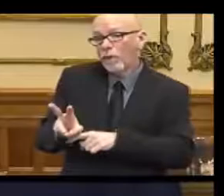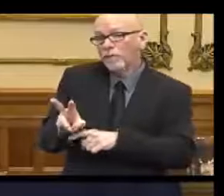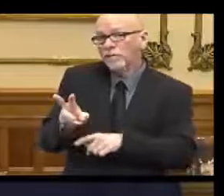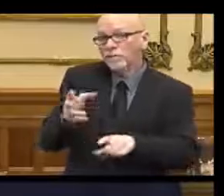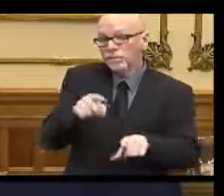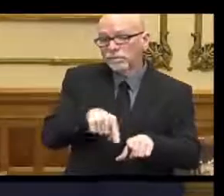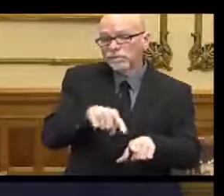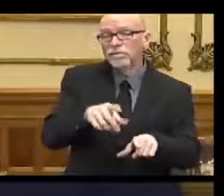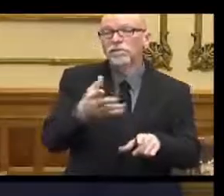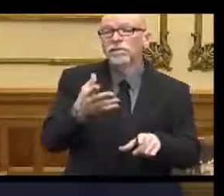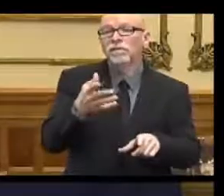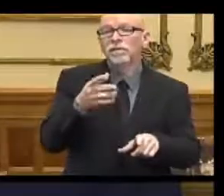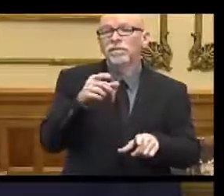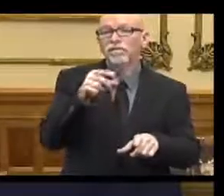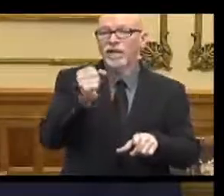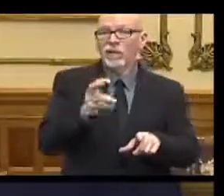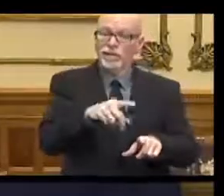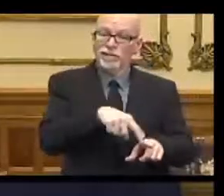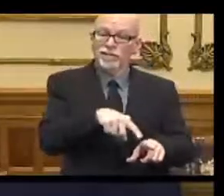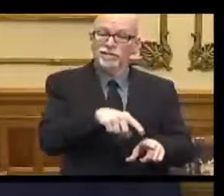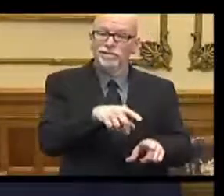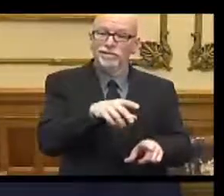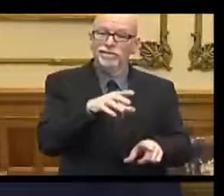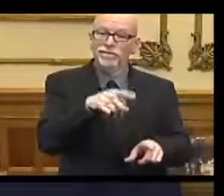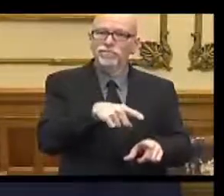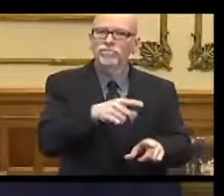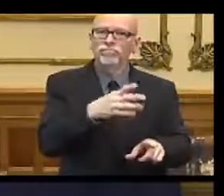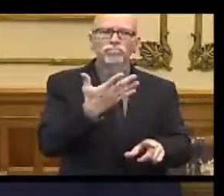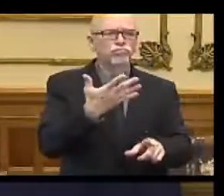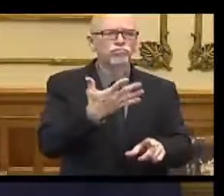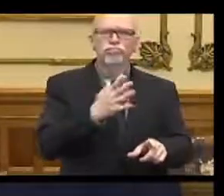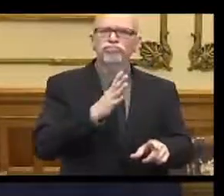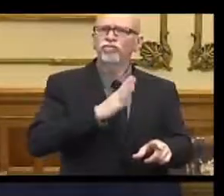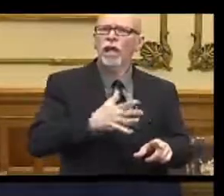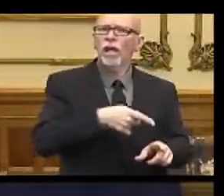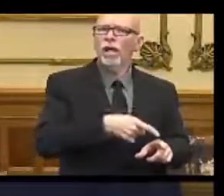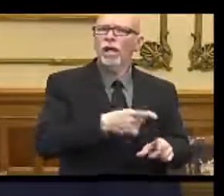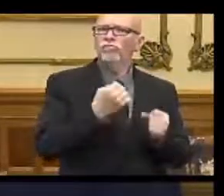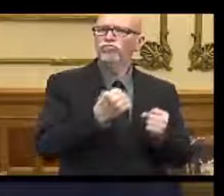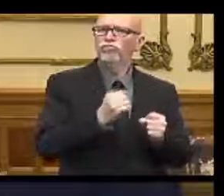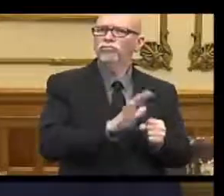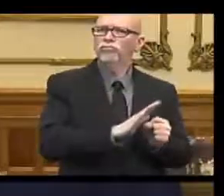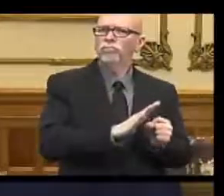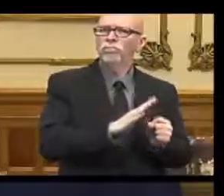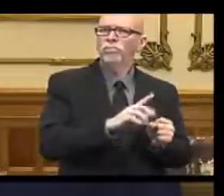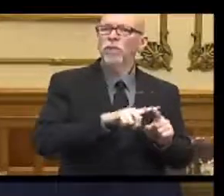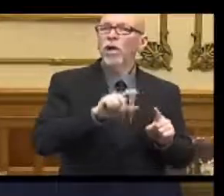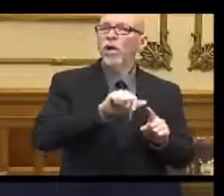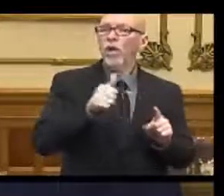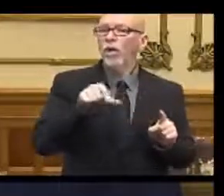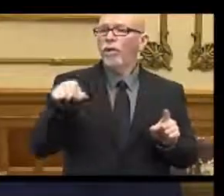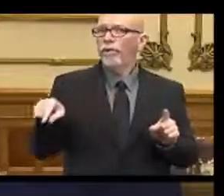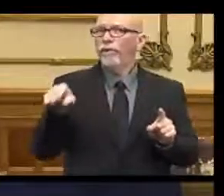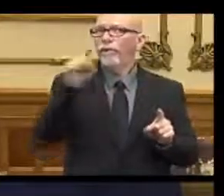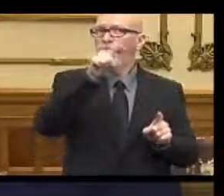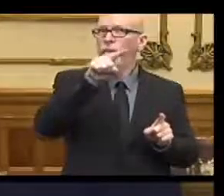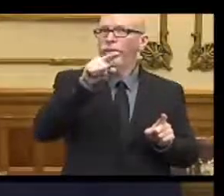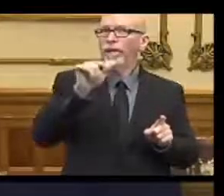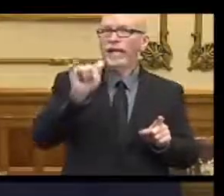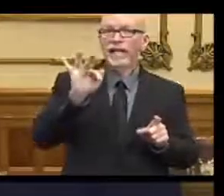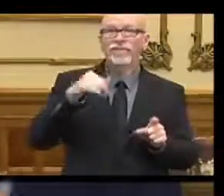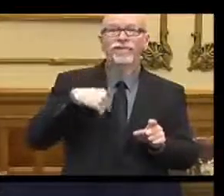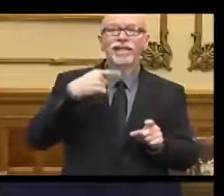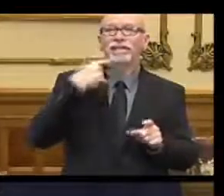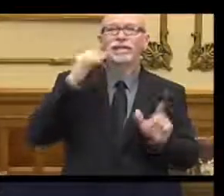now, that is in solid shape. There are other parts of the state where if they heard me